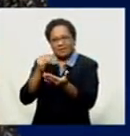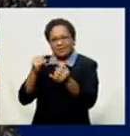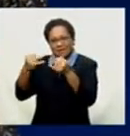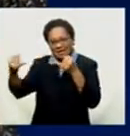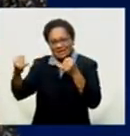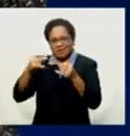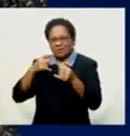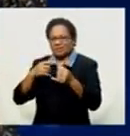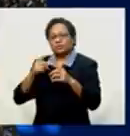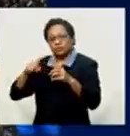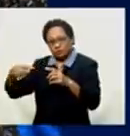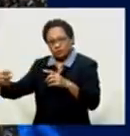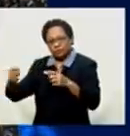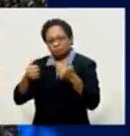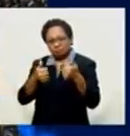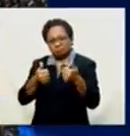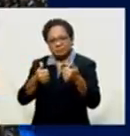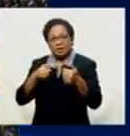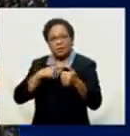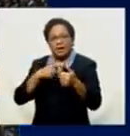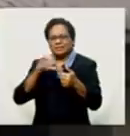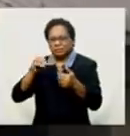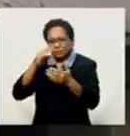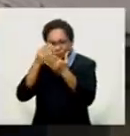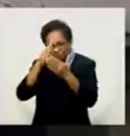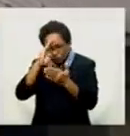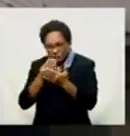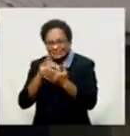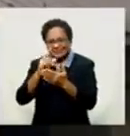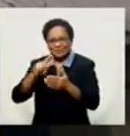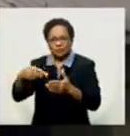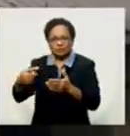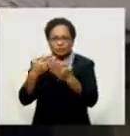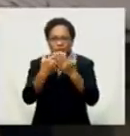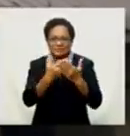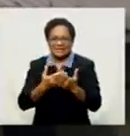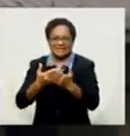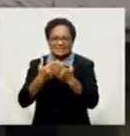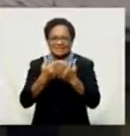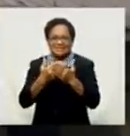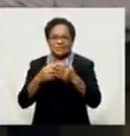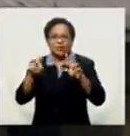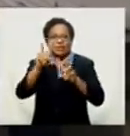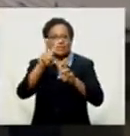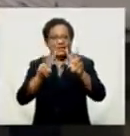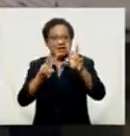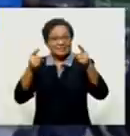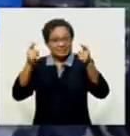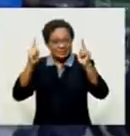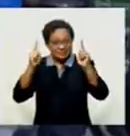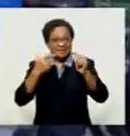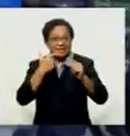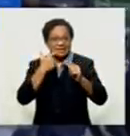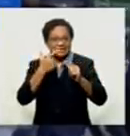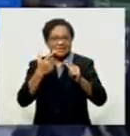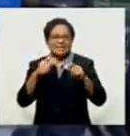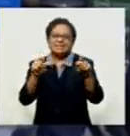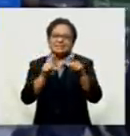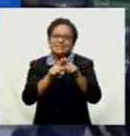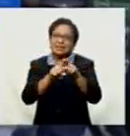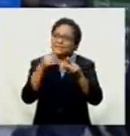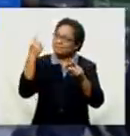can continue with studies with minimal disruption. Vice-Chancellor Professor Toby Wilkinson says building on the experience gained